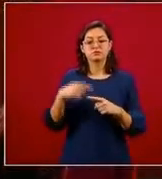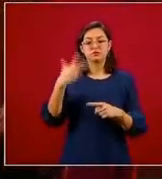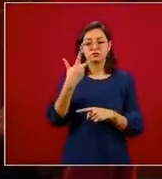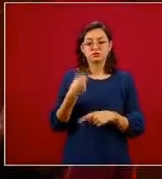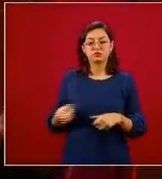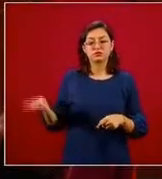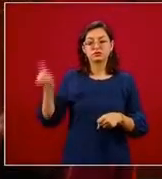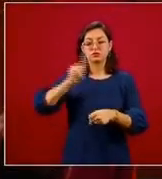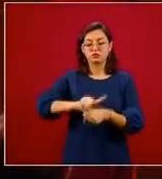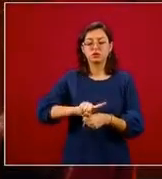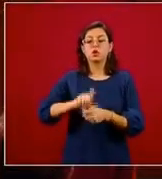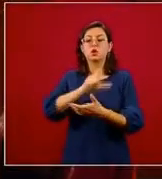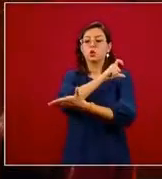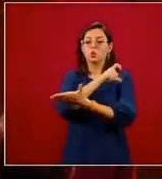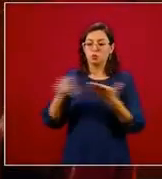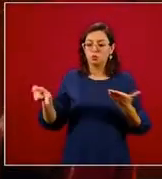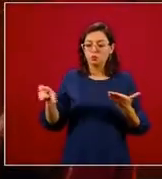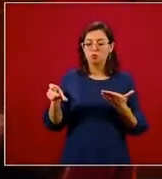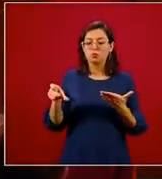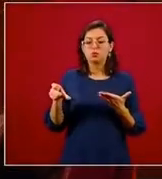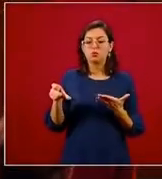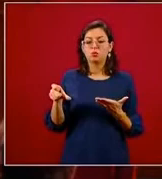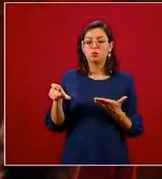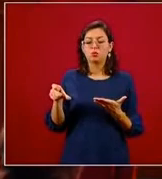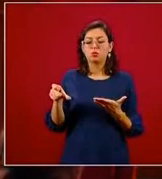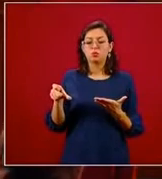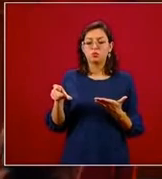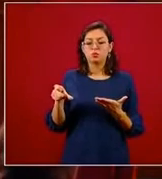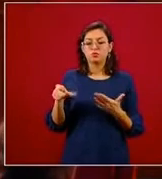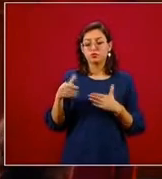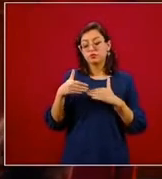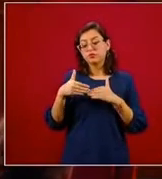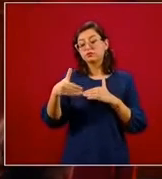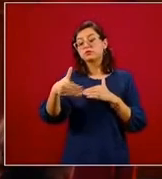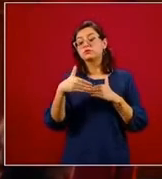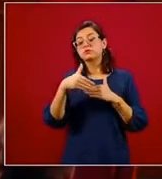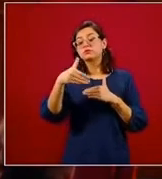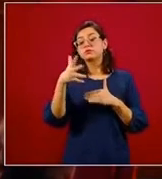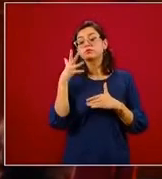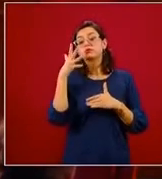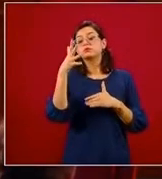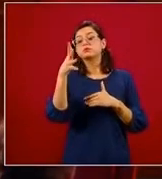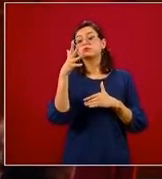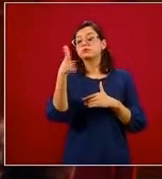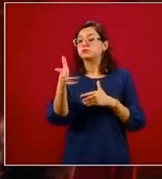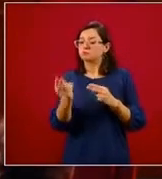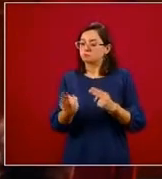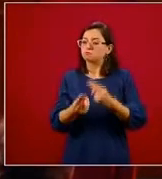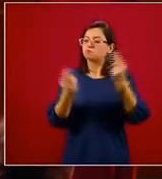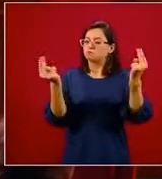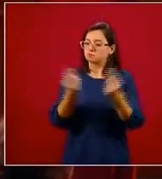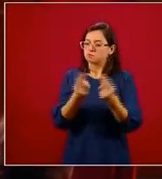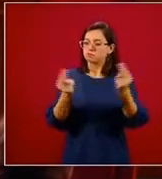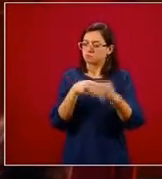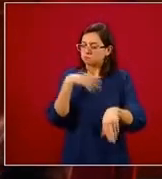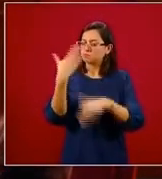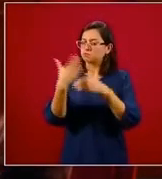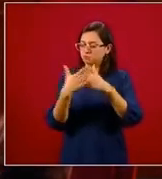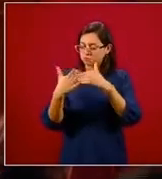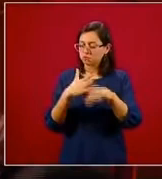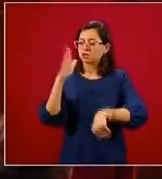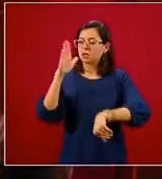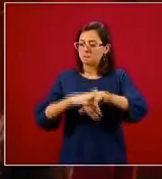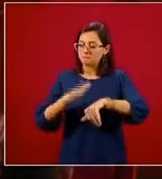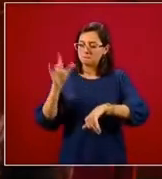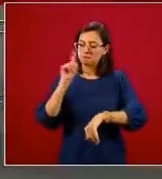of the epidemic. And 8 days ago, we conducted the purchase and the acquisition by projecting